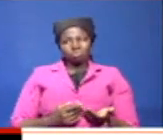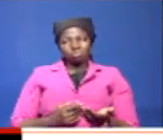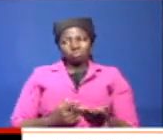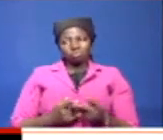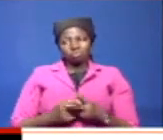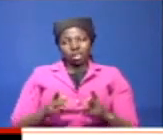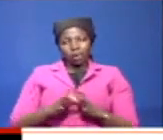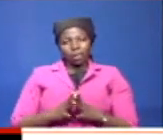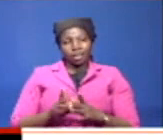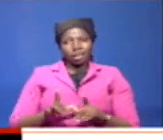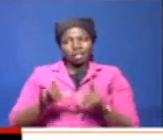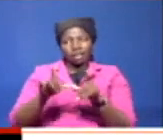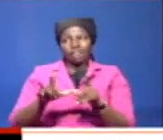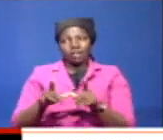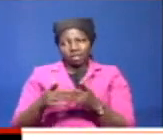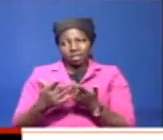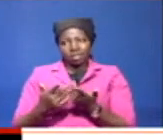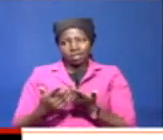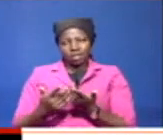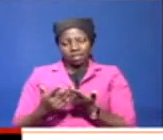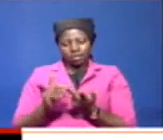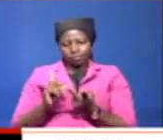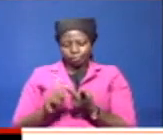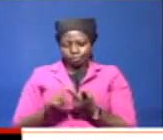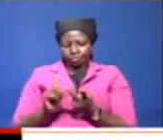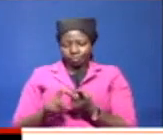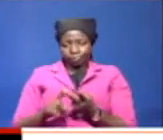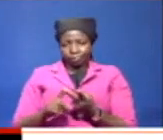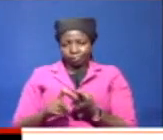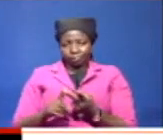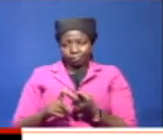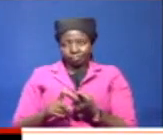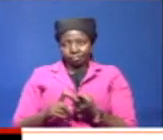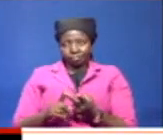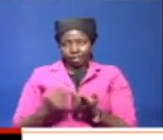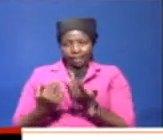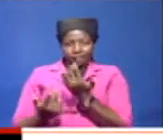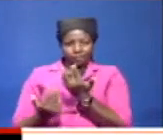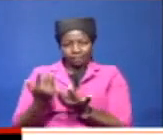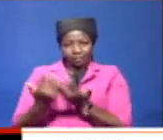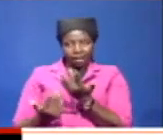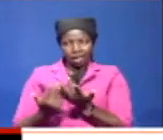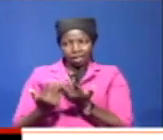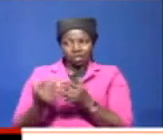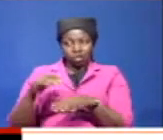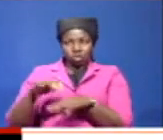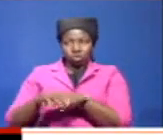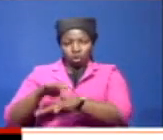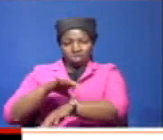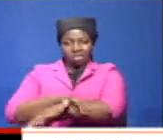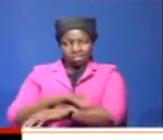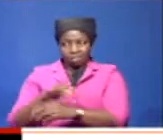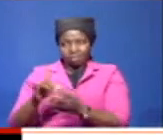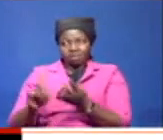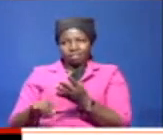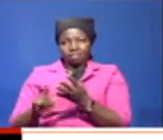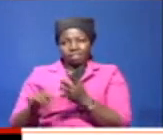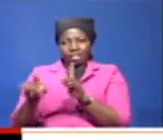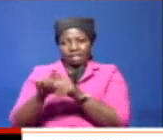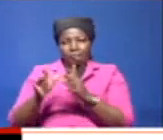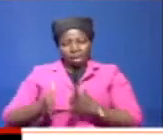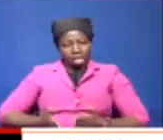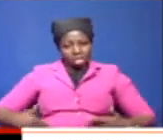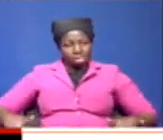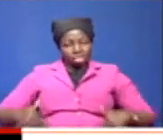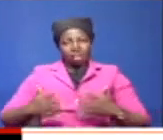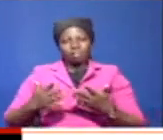worthiness of your roll cage, down to your fireproof socks, down to your fireproof underwear. It's a huge